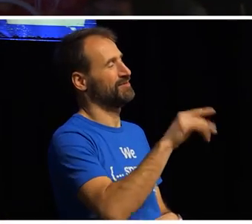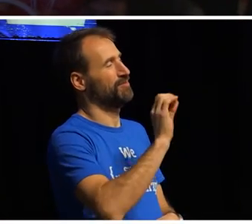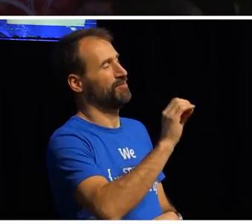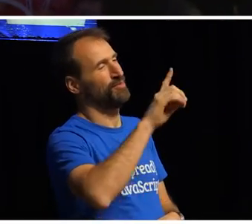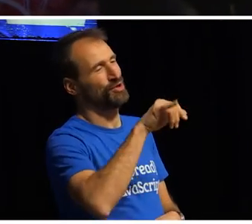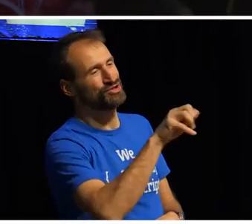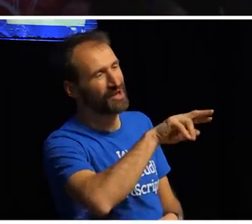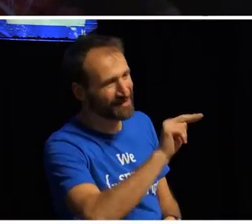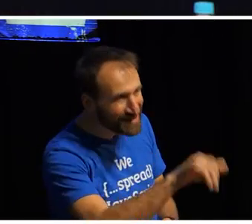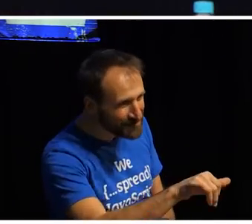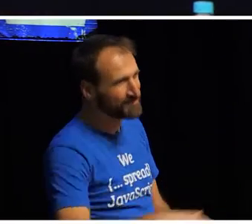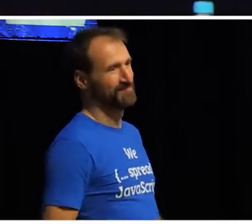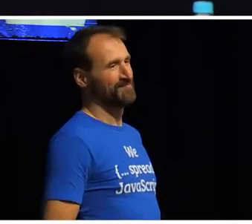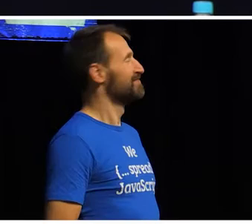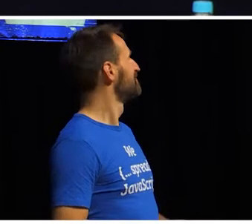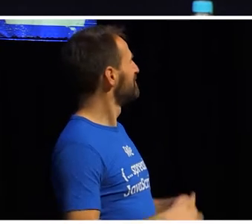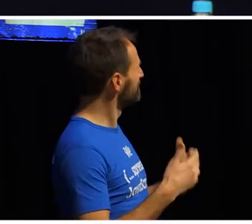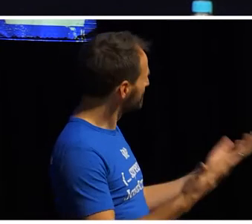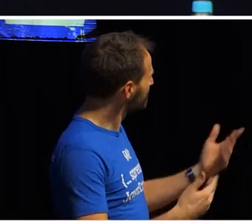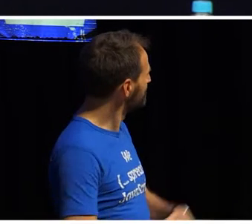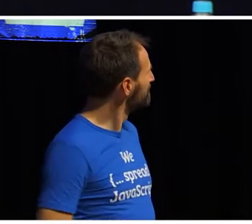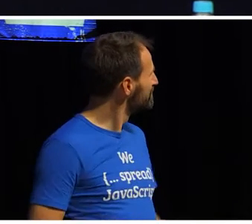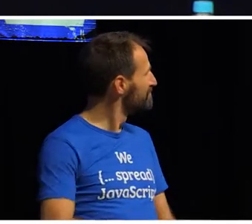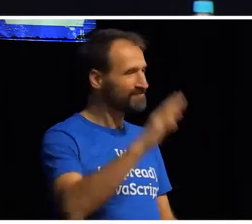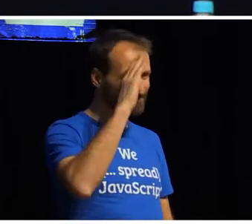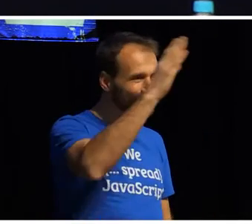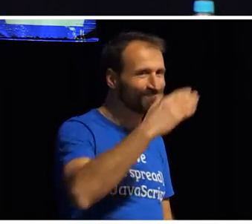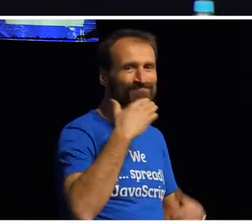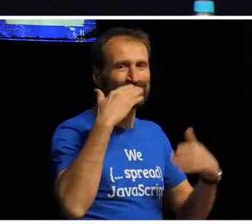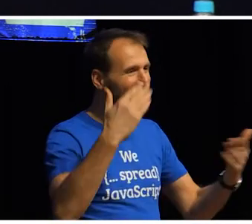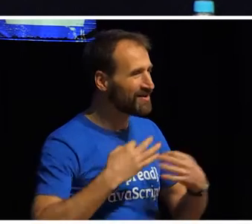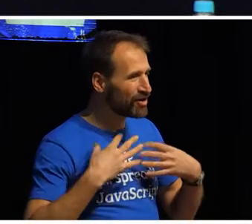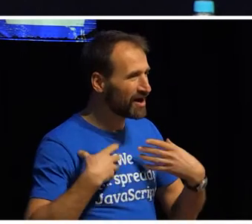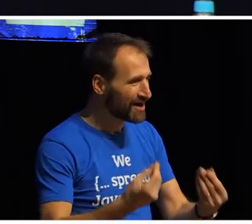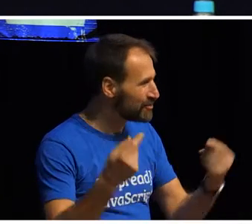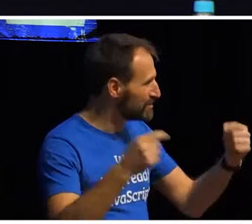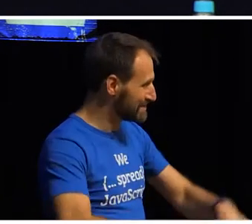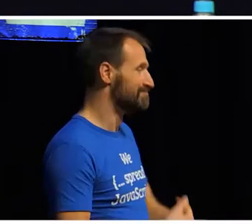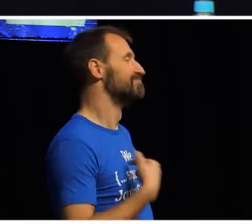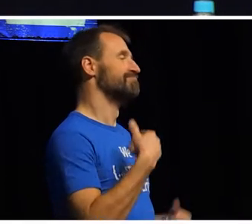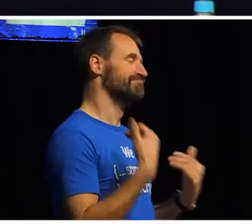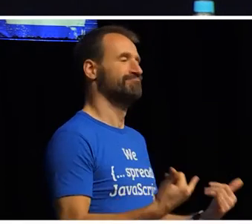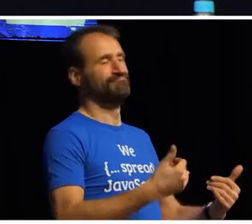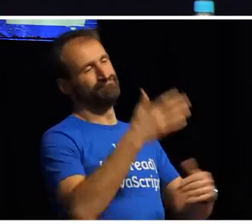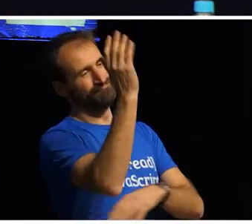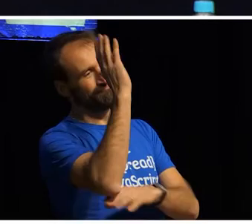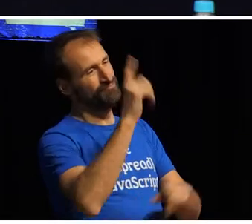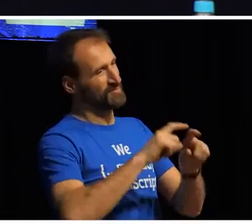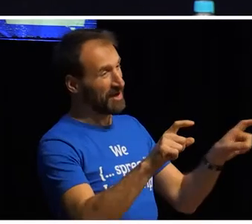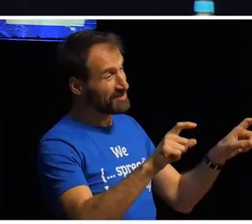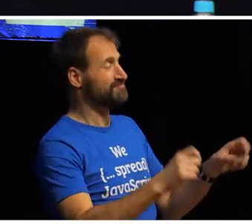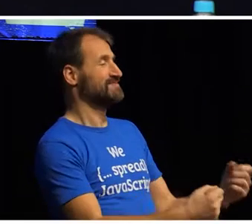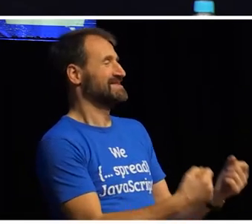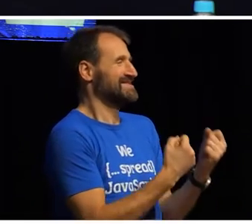hi everybody thanks for uh for having me here so I'm gonna talk today about writing secure JavaScript code